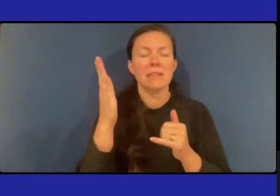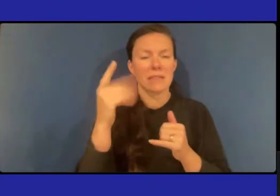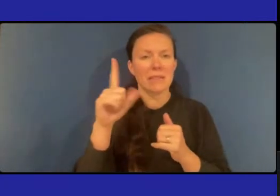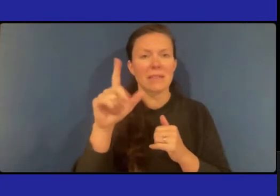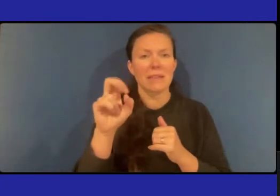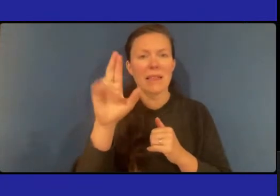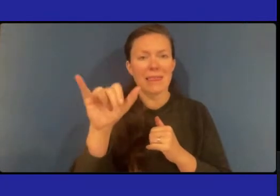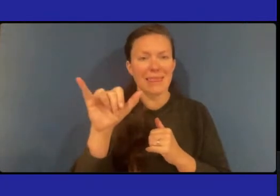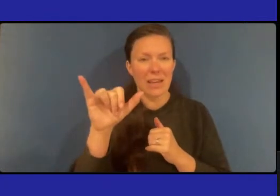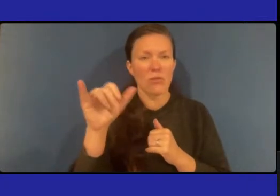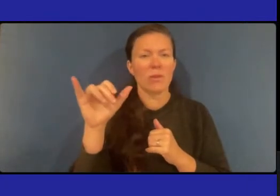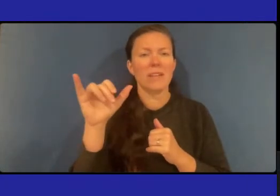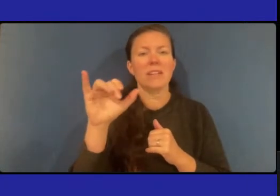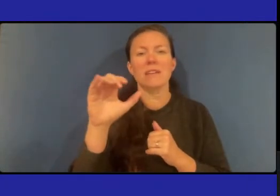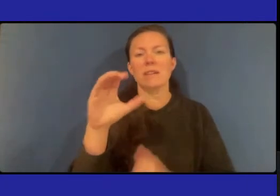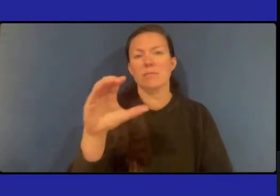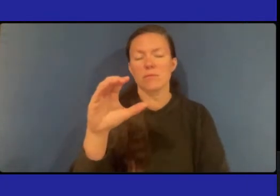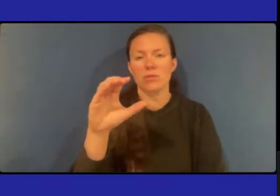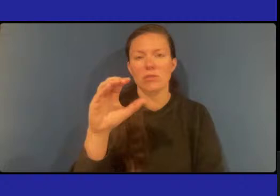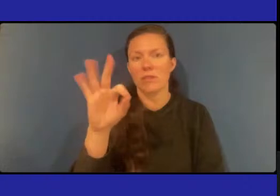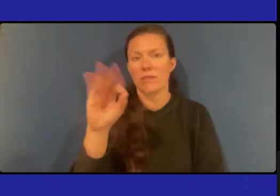Officer. Hi, folks.